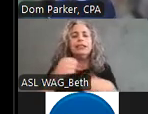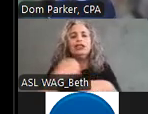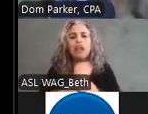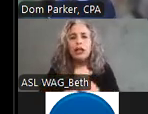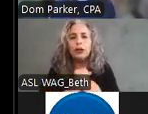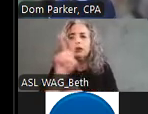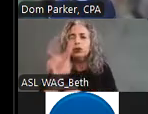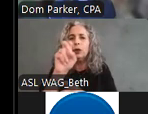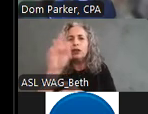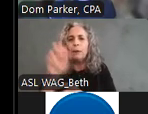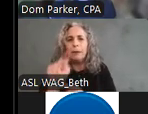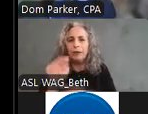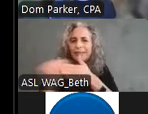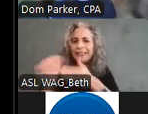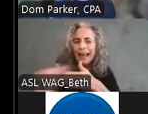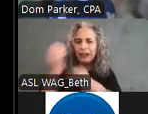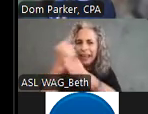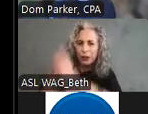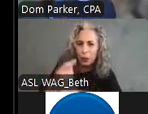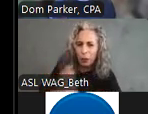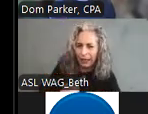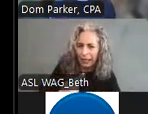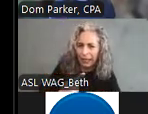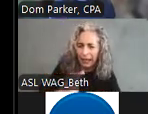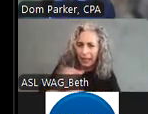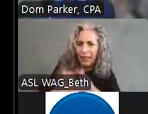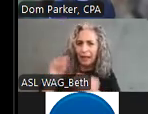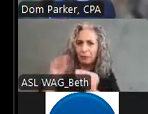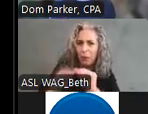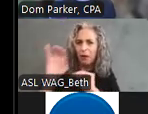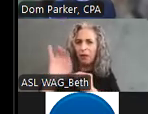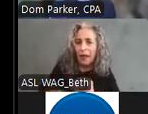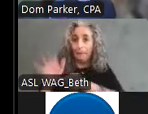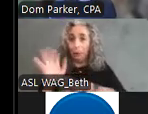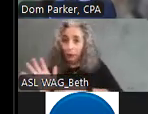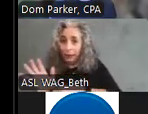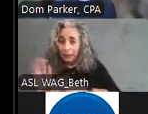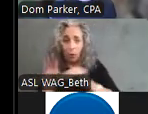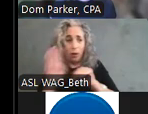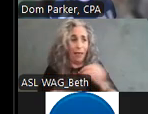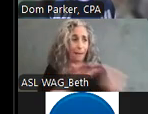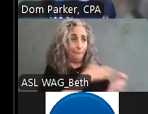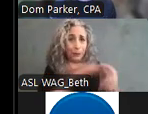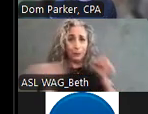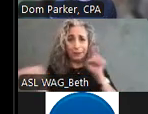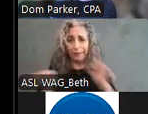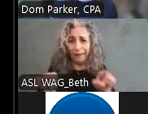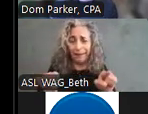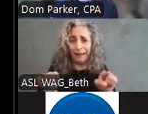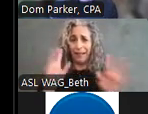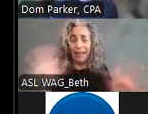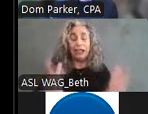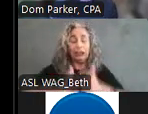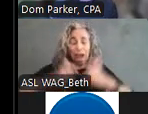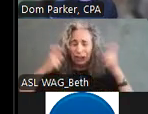billion annually. That's more than movies. That's more than music. That is an insane